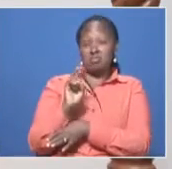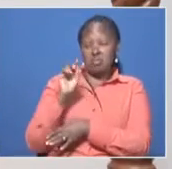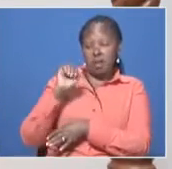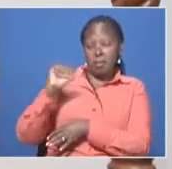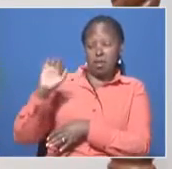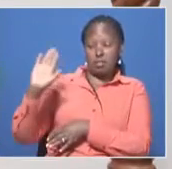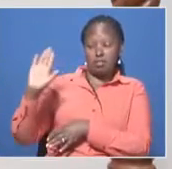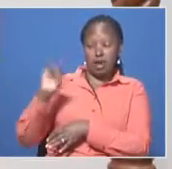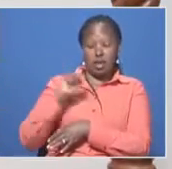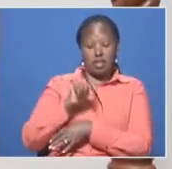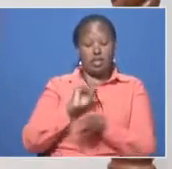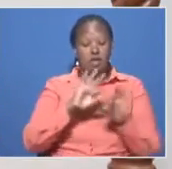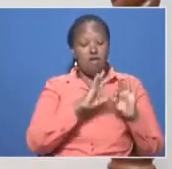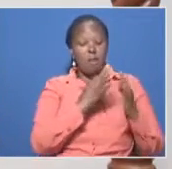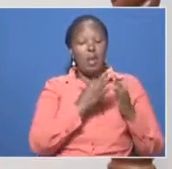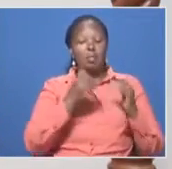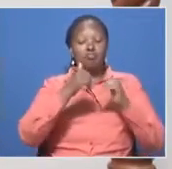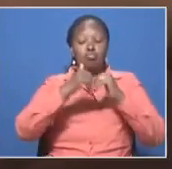politics, this is family.